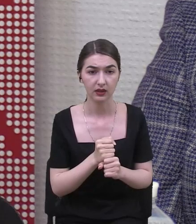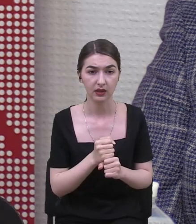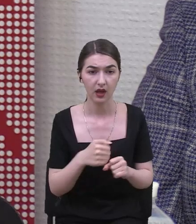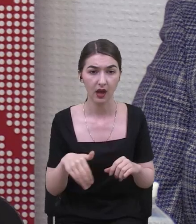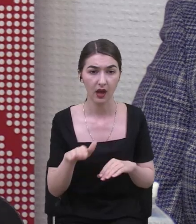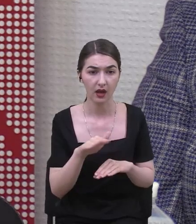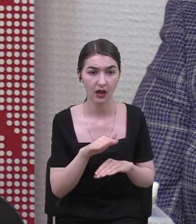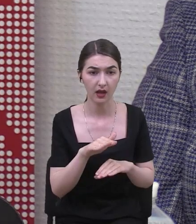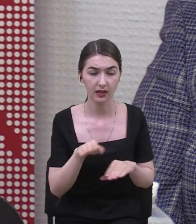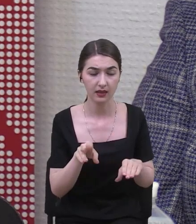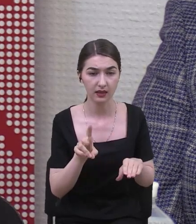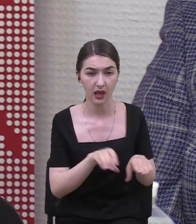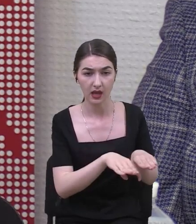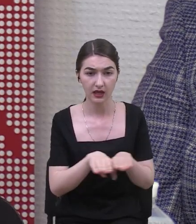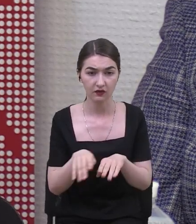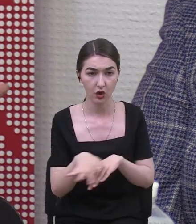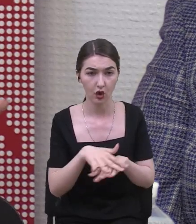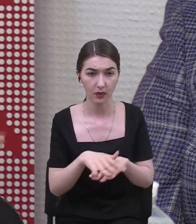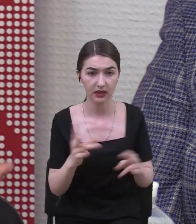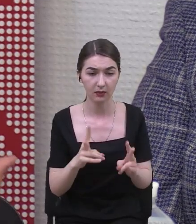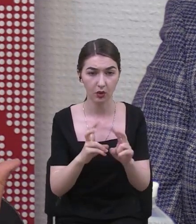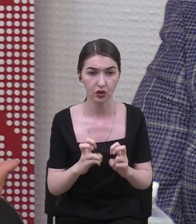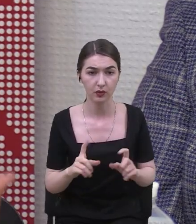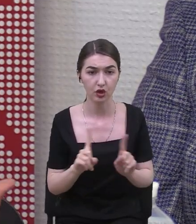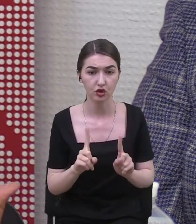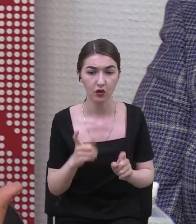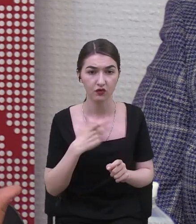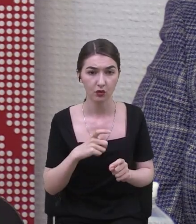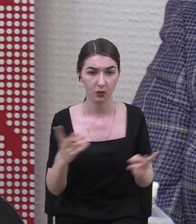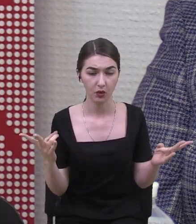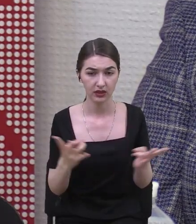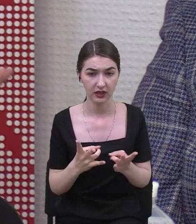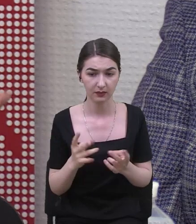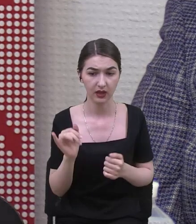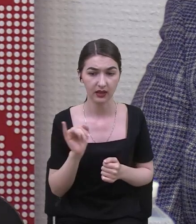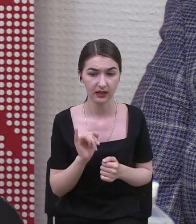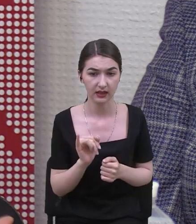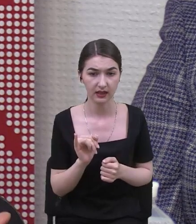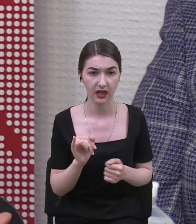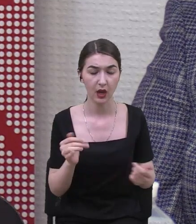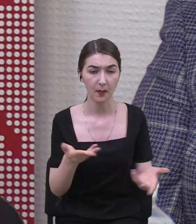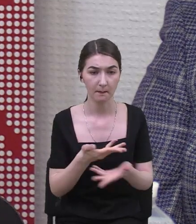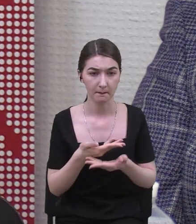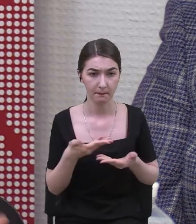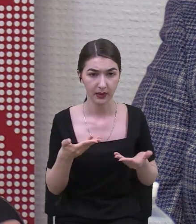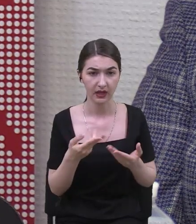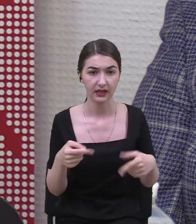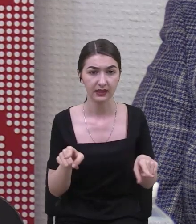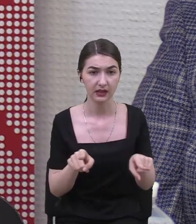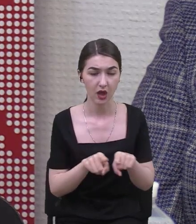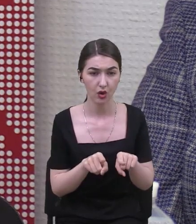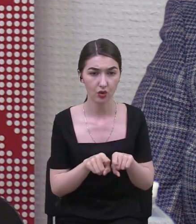need, applying a kind of, how did we say, disability rights view